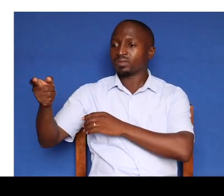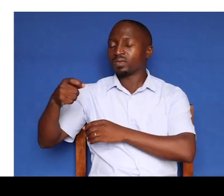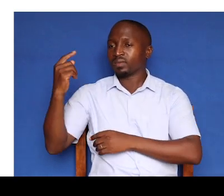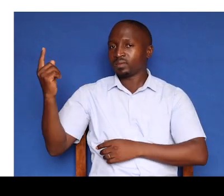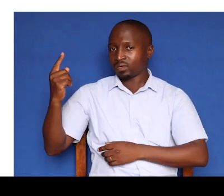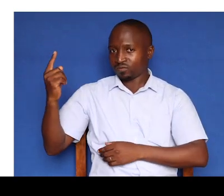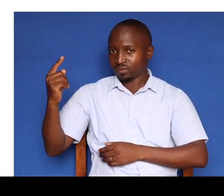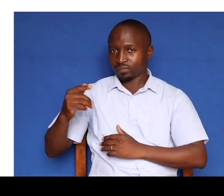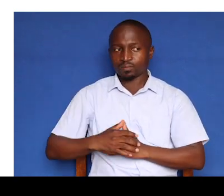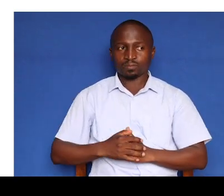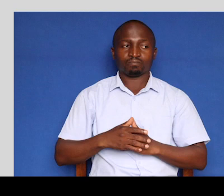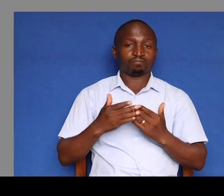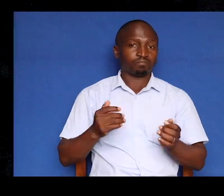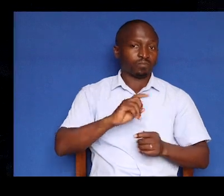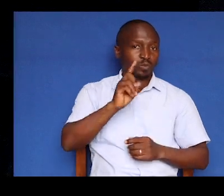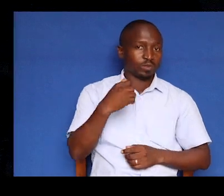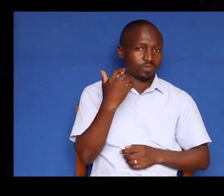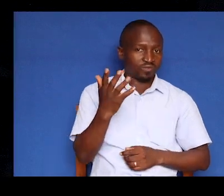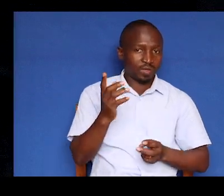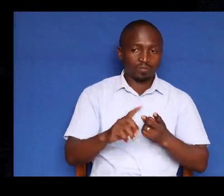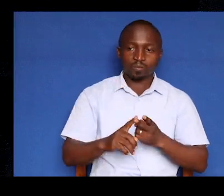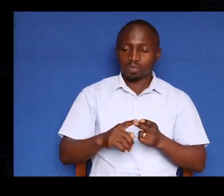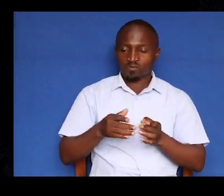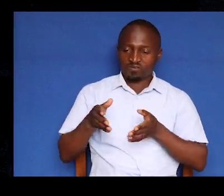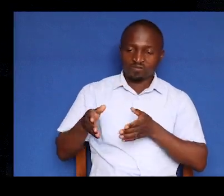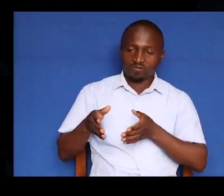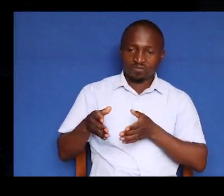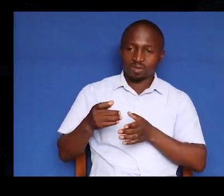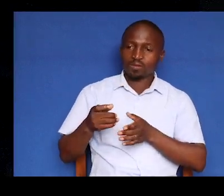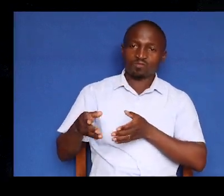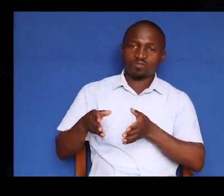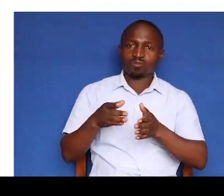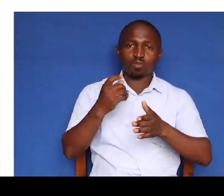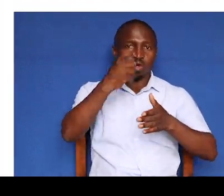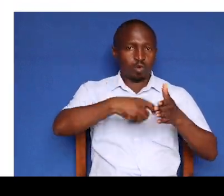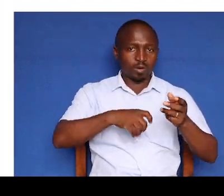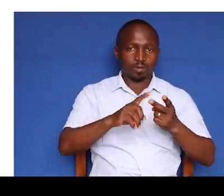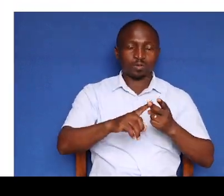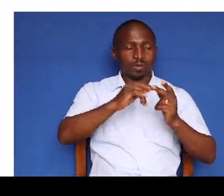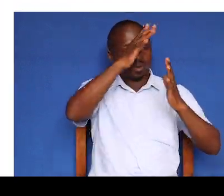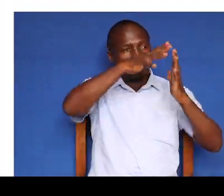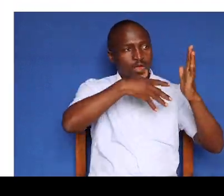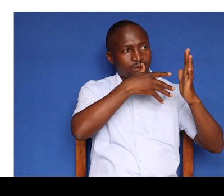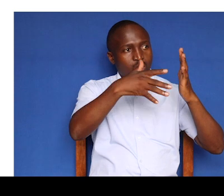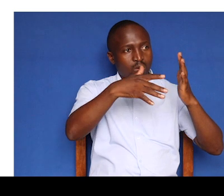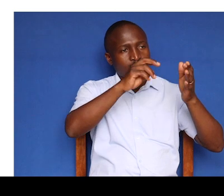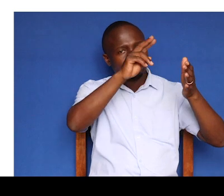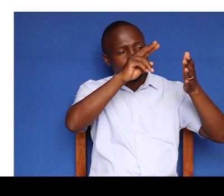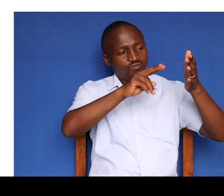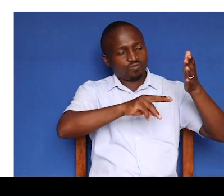debts. Okay, let's see question number 5, tax system. Study the following table and then answer the